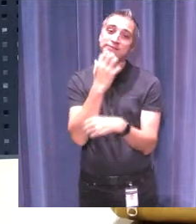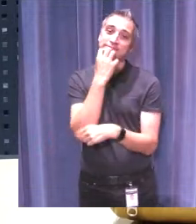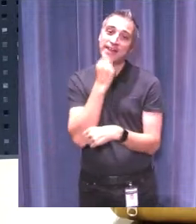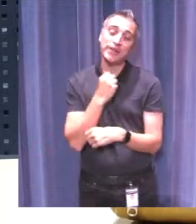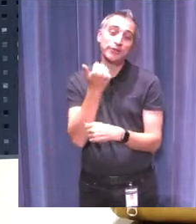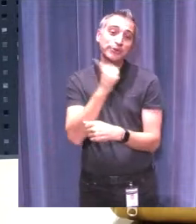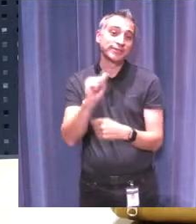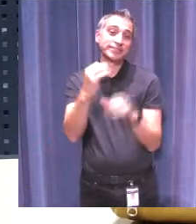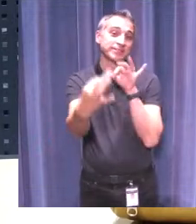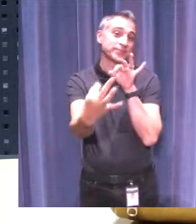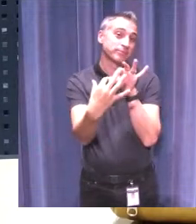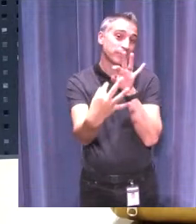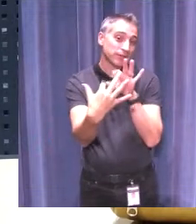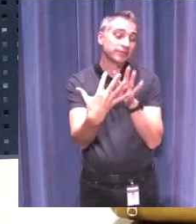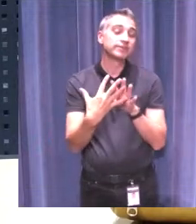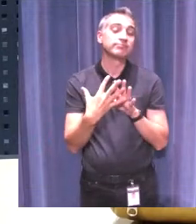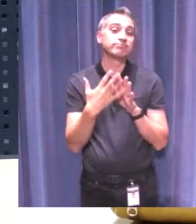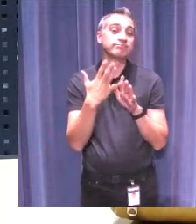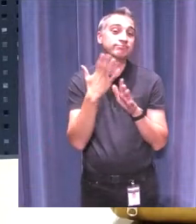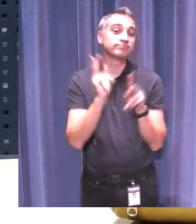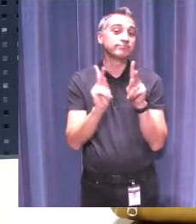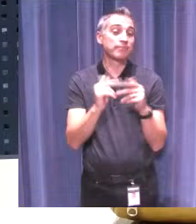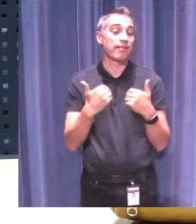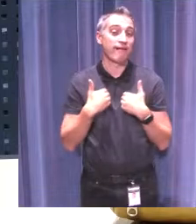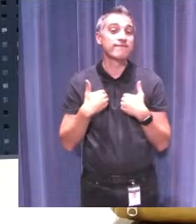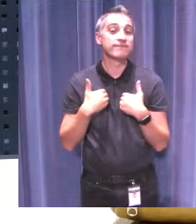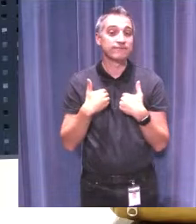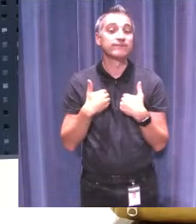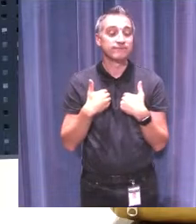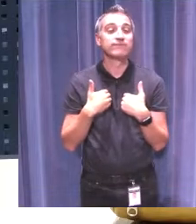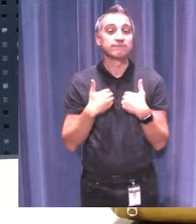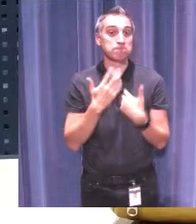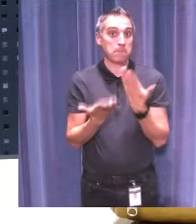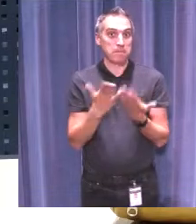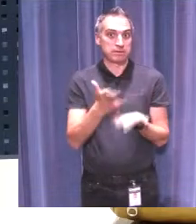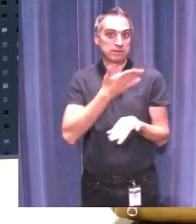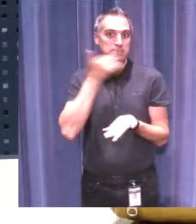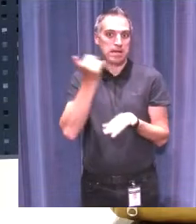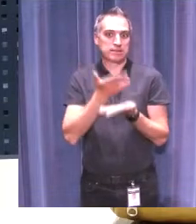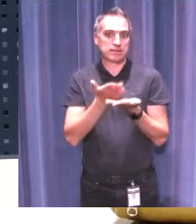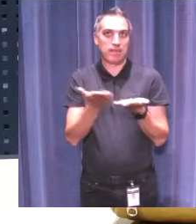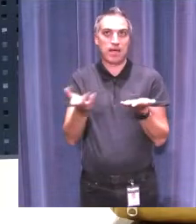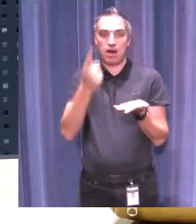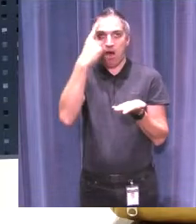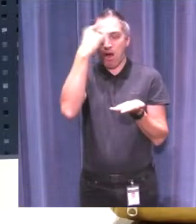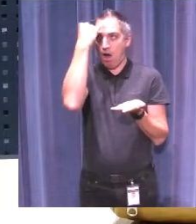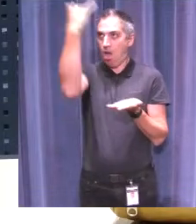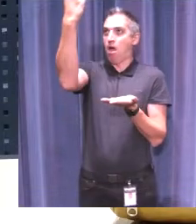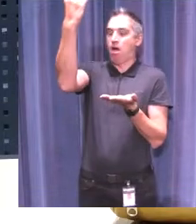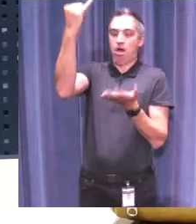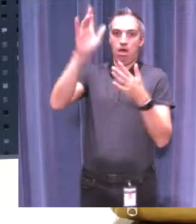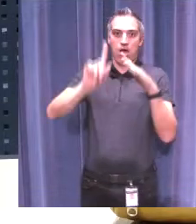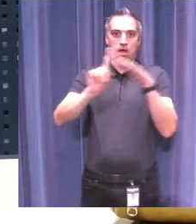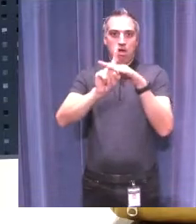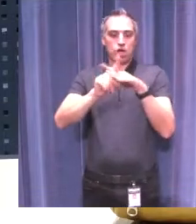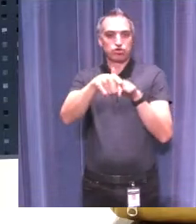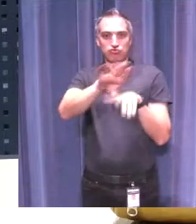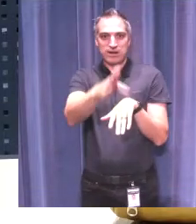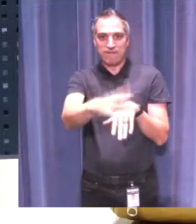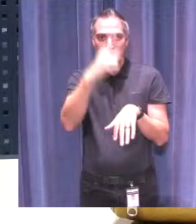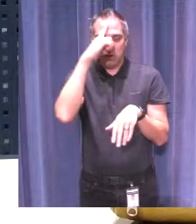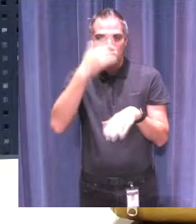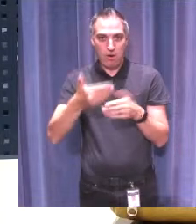any input any individual has, because it might be the best thing that no one else thought of. But I expect a